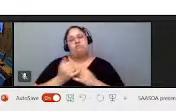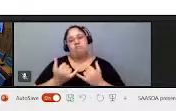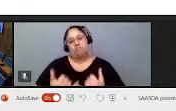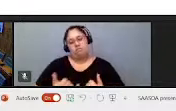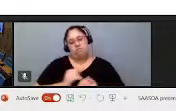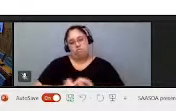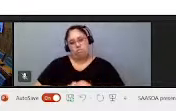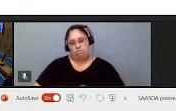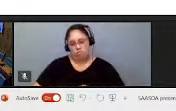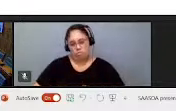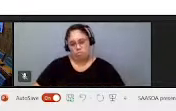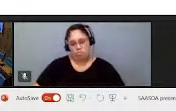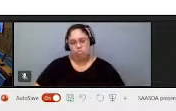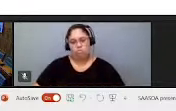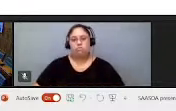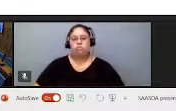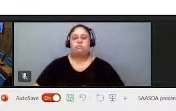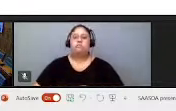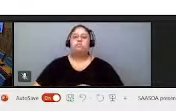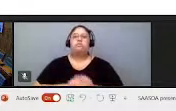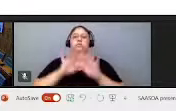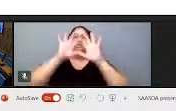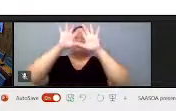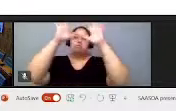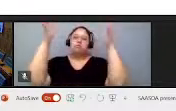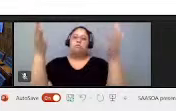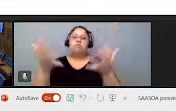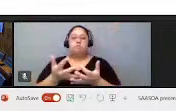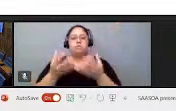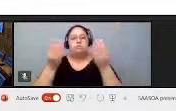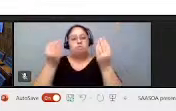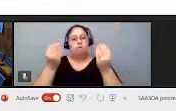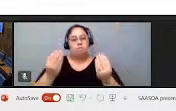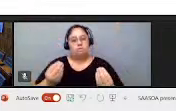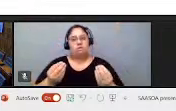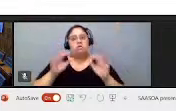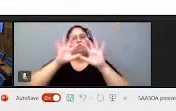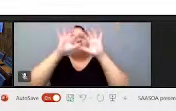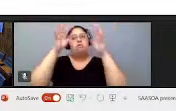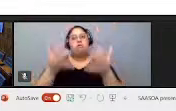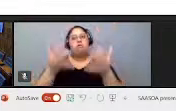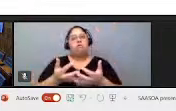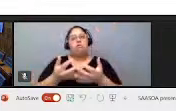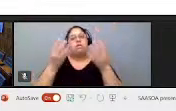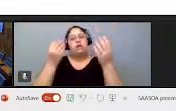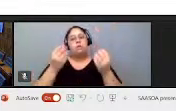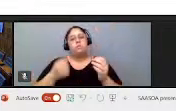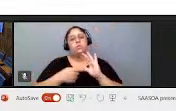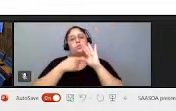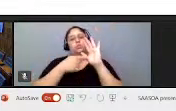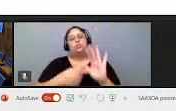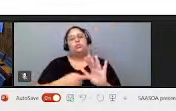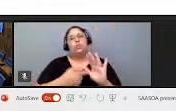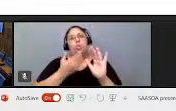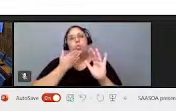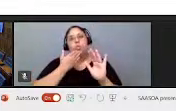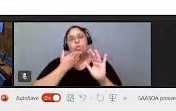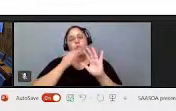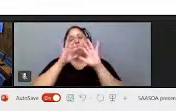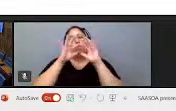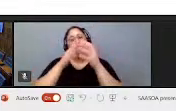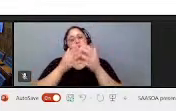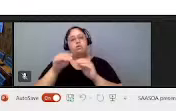moment if we have a look at the global um figures and that's figures that's been presented by the um